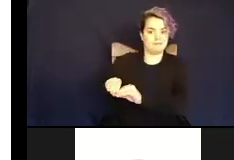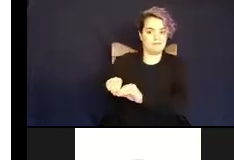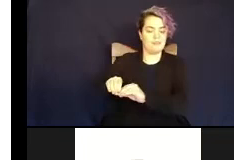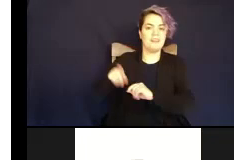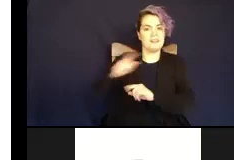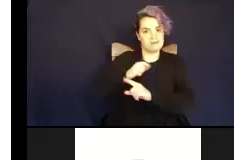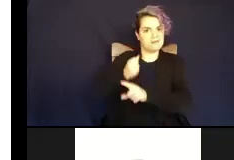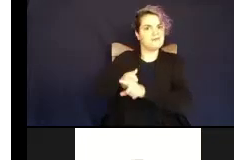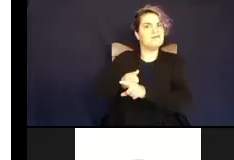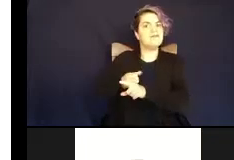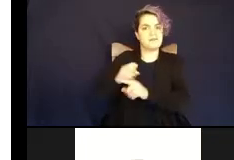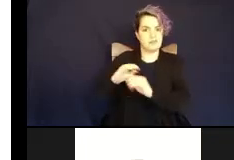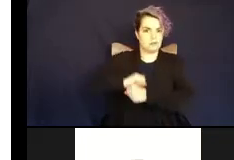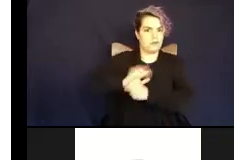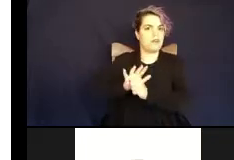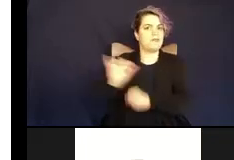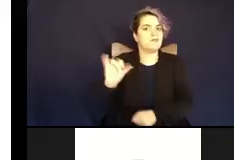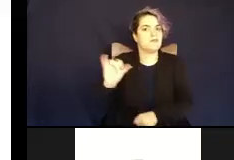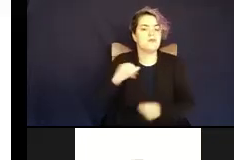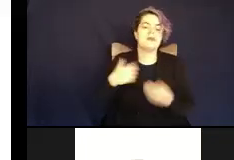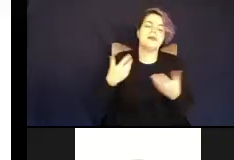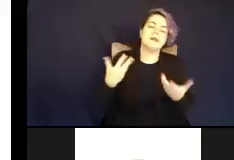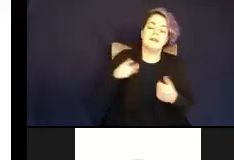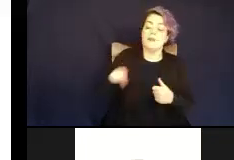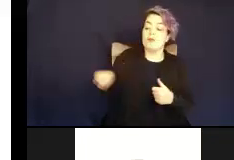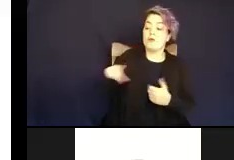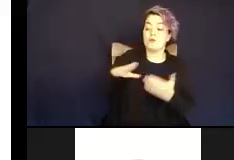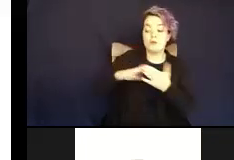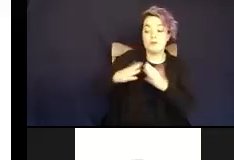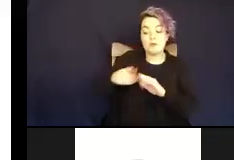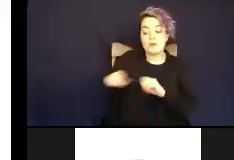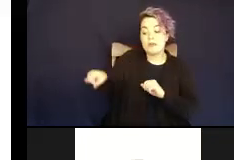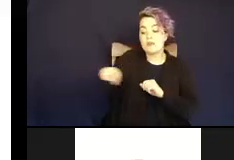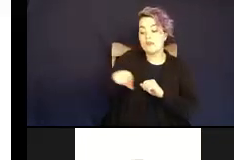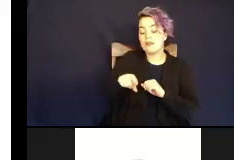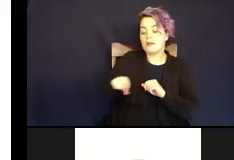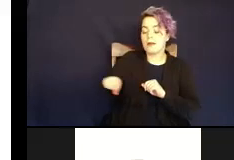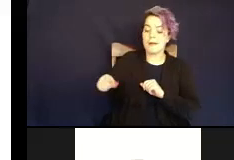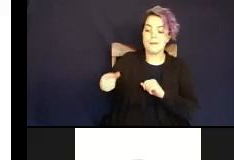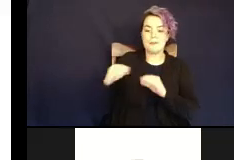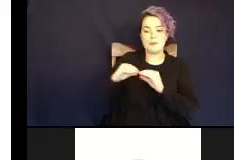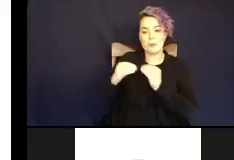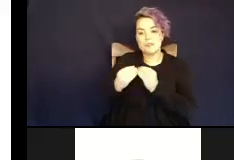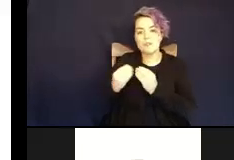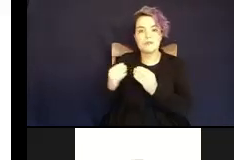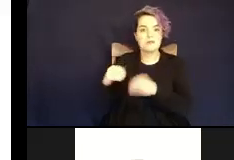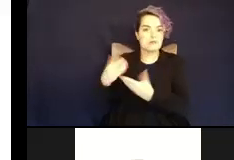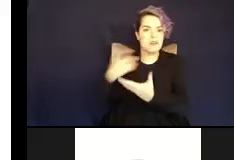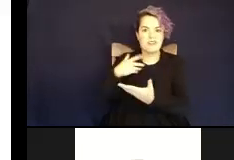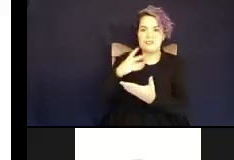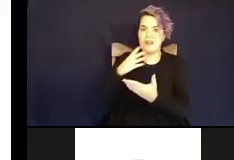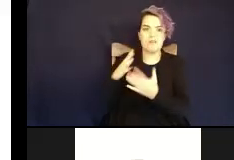so you had community providers really not functioning, and